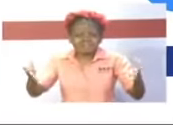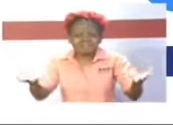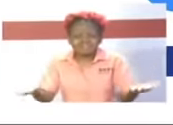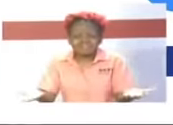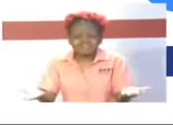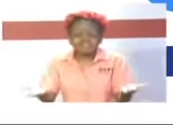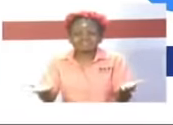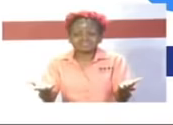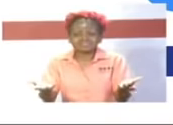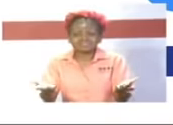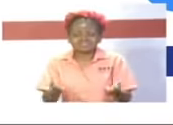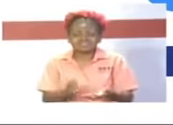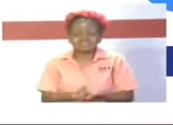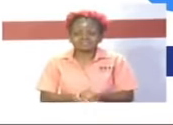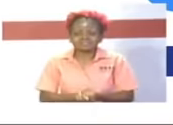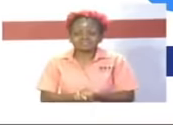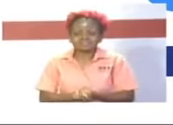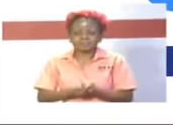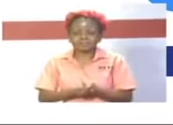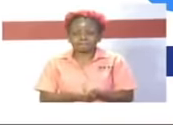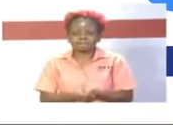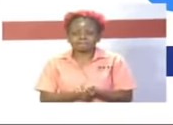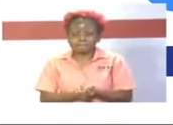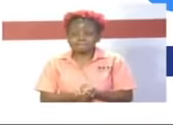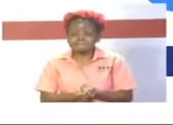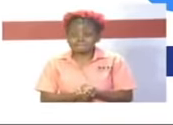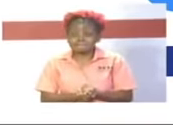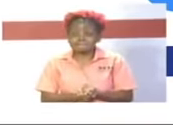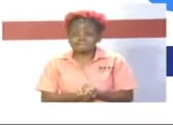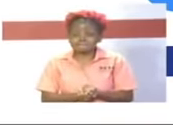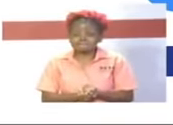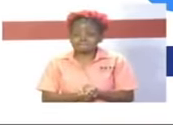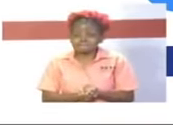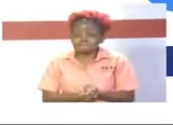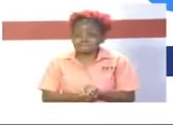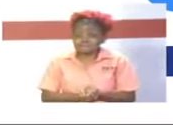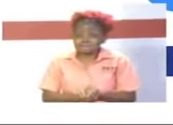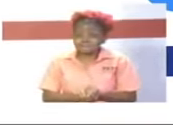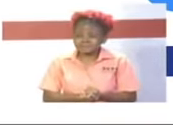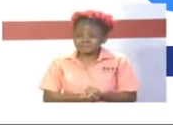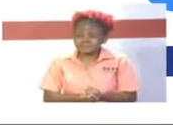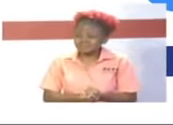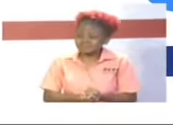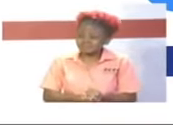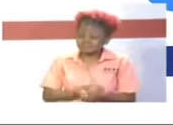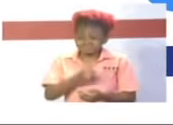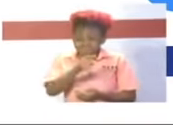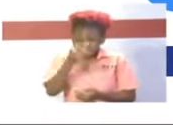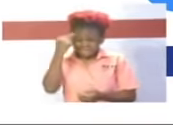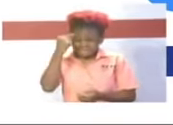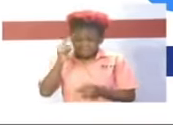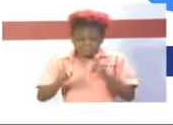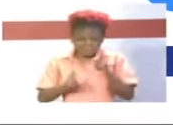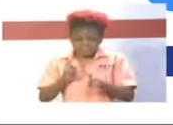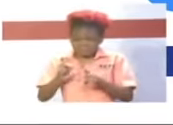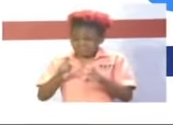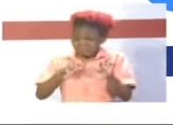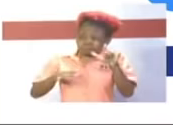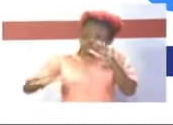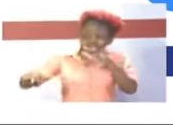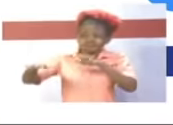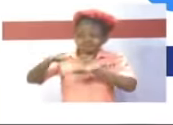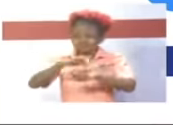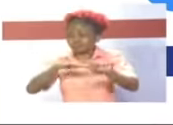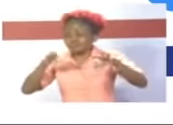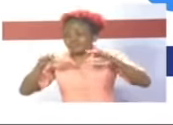just about there on a daily basis. Would you attest this to the movement of people? And what is the takeaway for